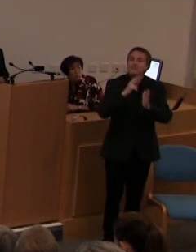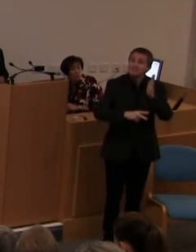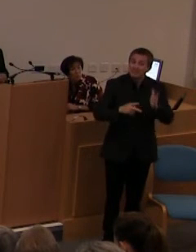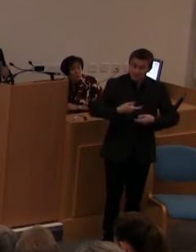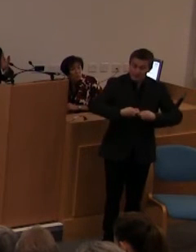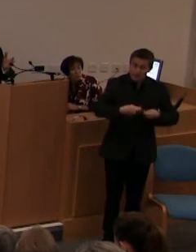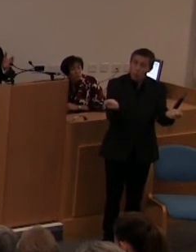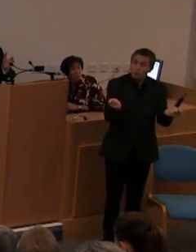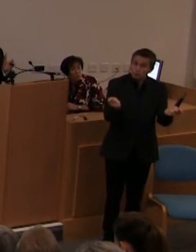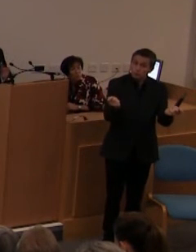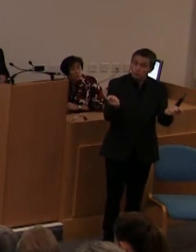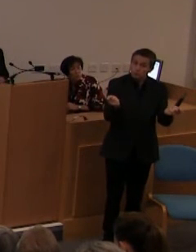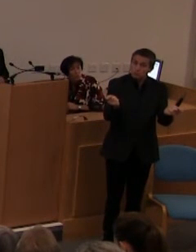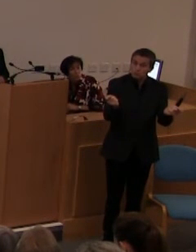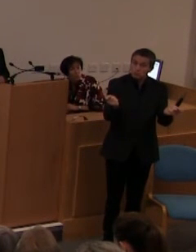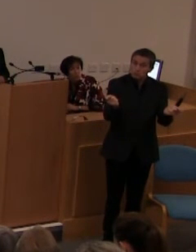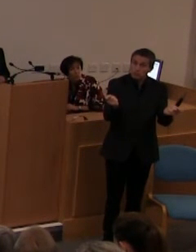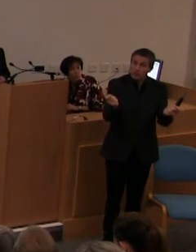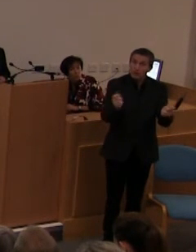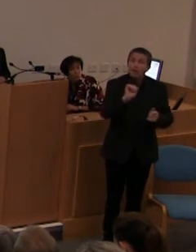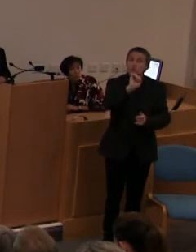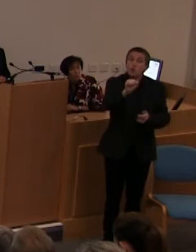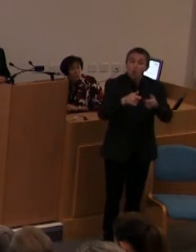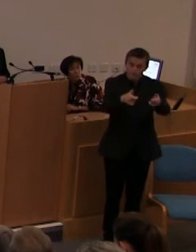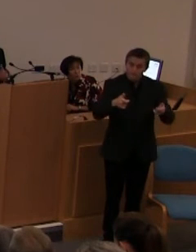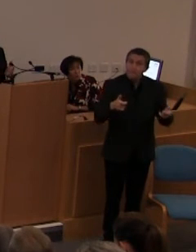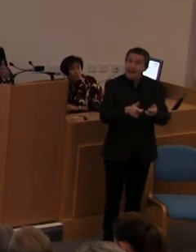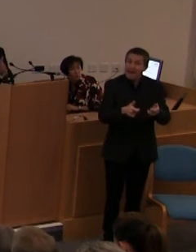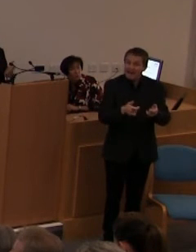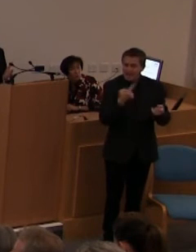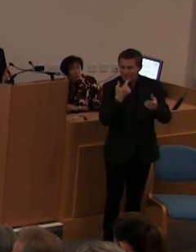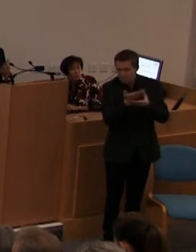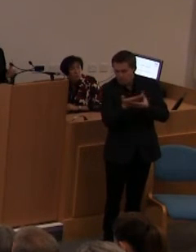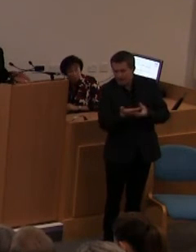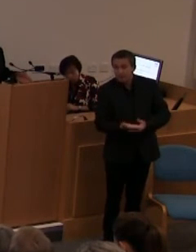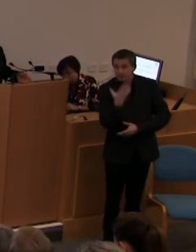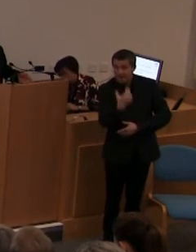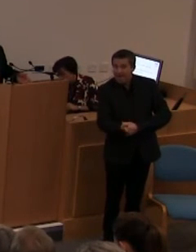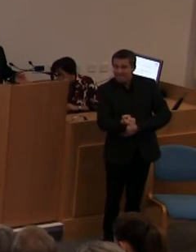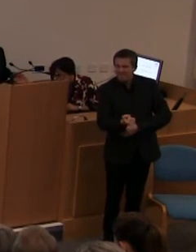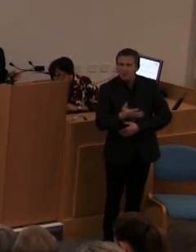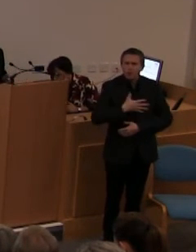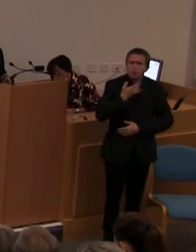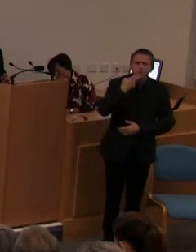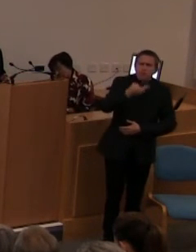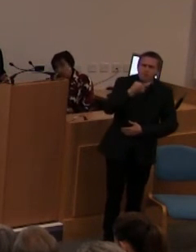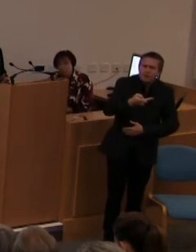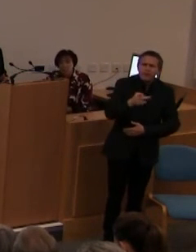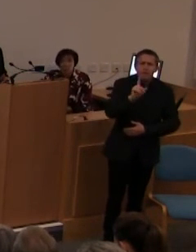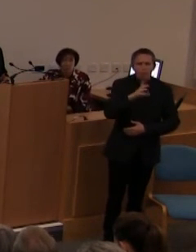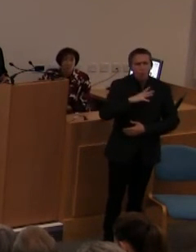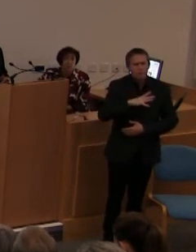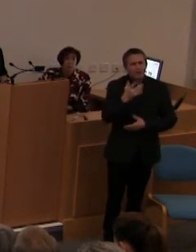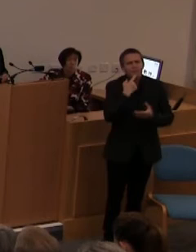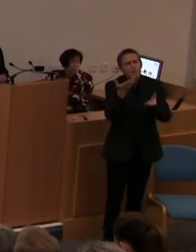of that. There's a lot of information in the pack that we've supplied you, so I'm not going to repeat things that you already know, just give you a